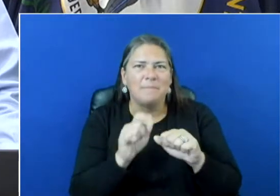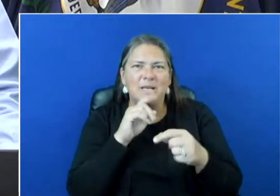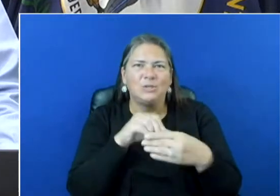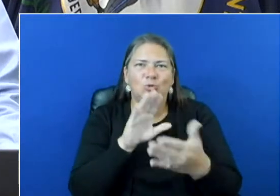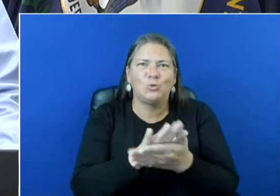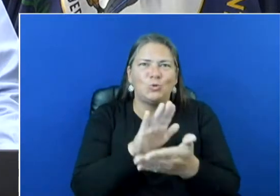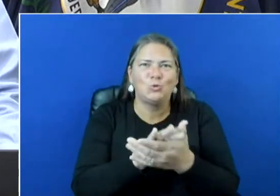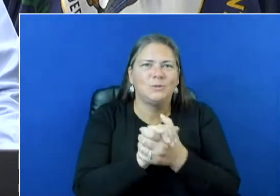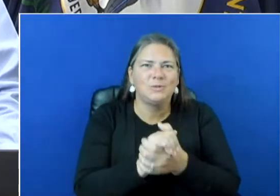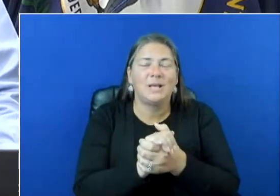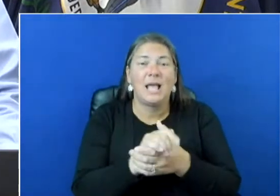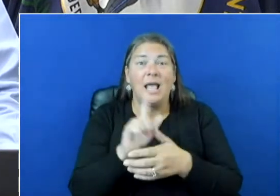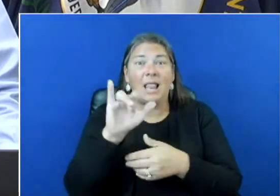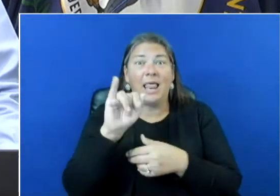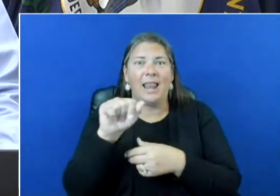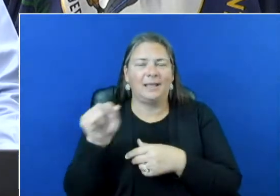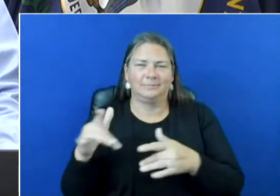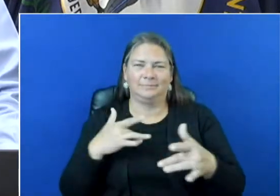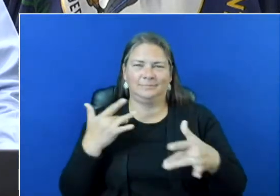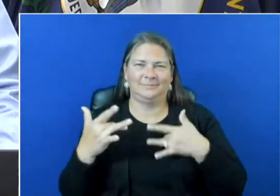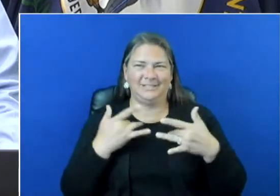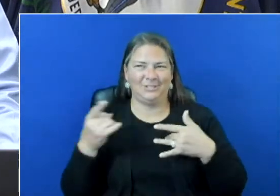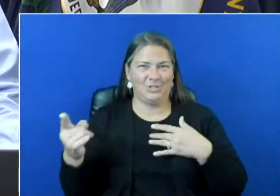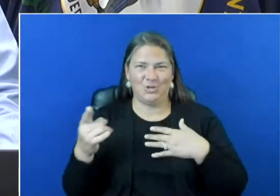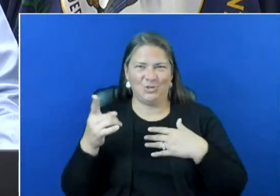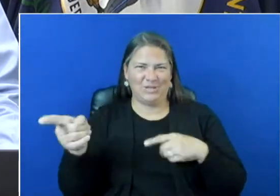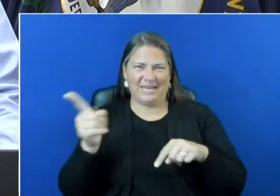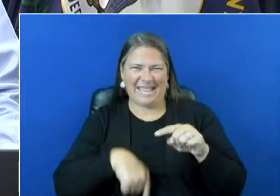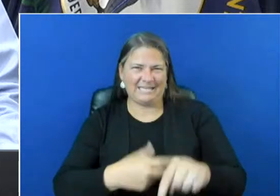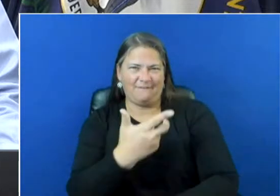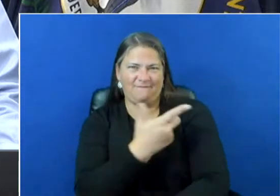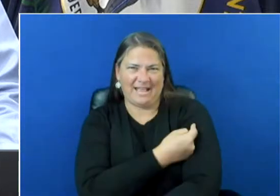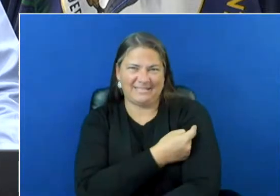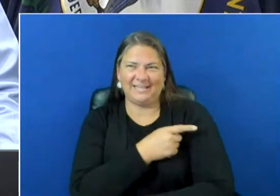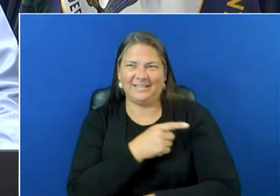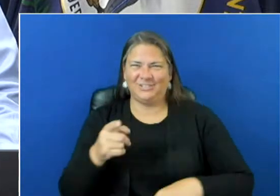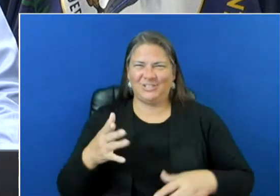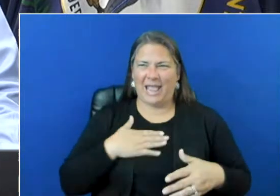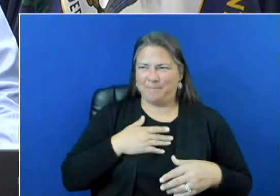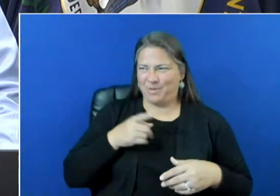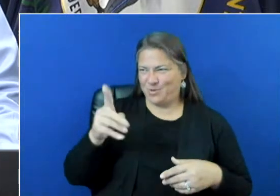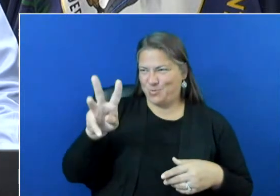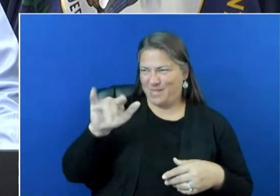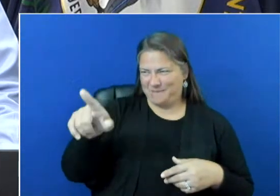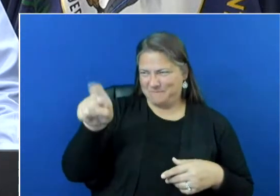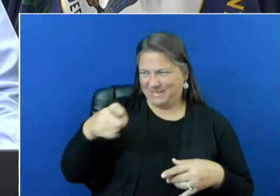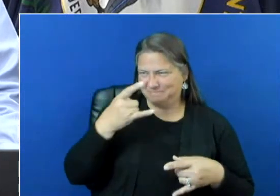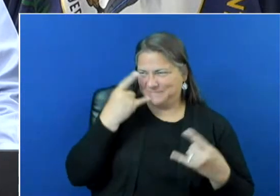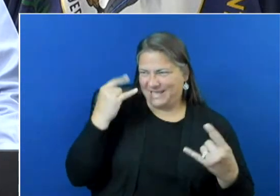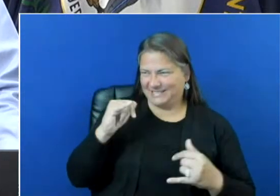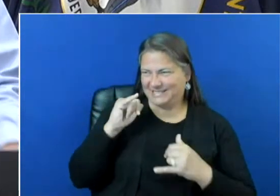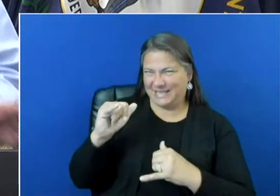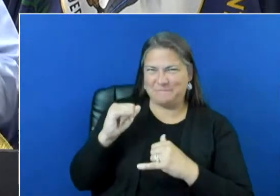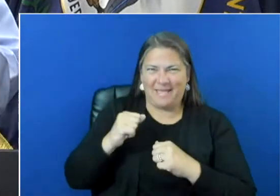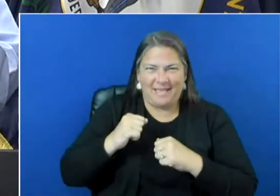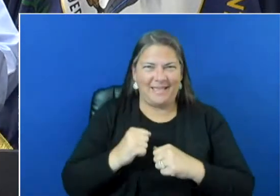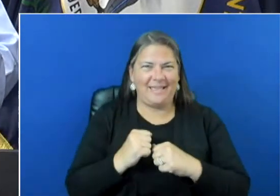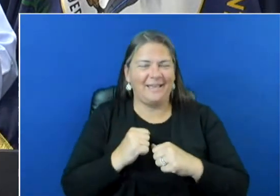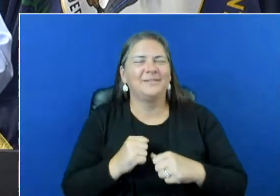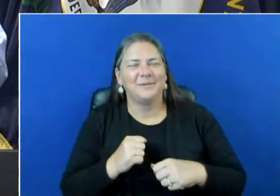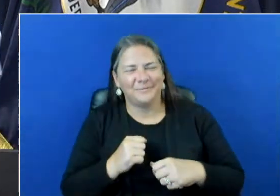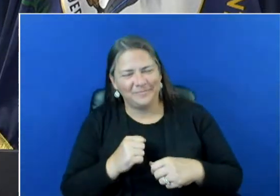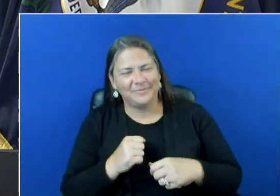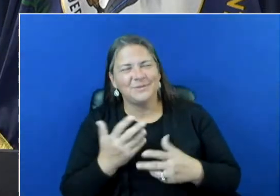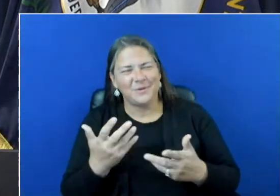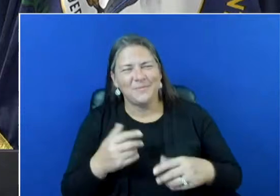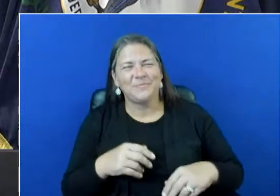was just happy, since she's not old enough to be vaccinated, that Will had to wear one too. So with that, we'll open it up to questions. We have moved